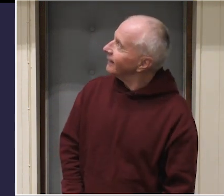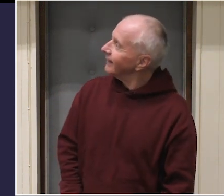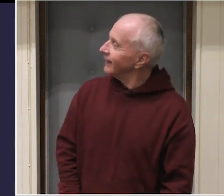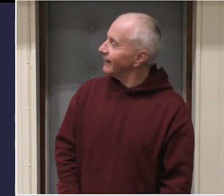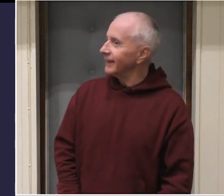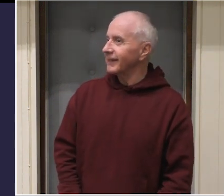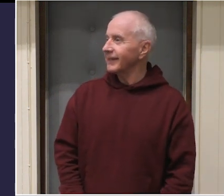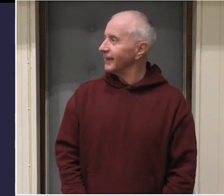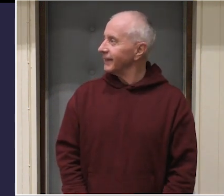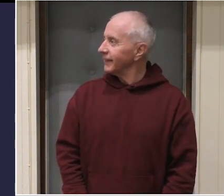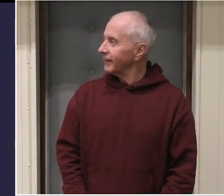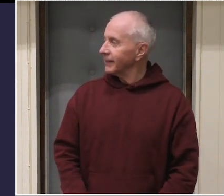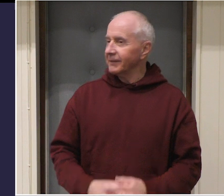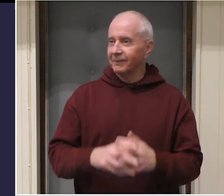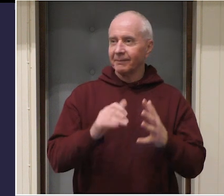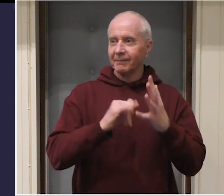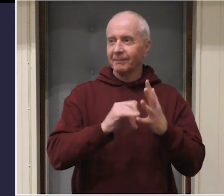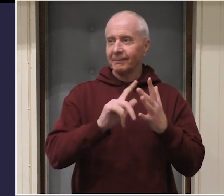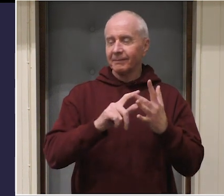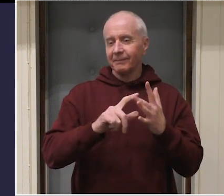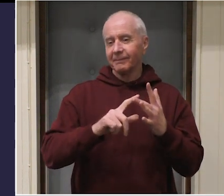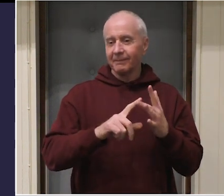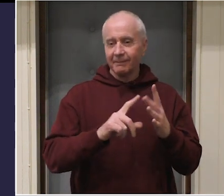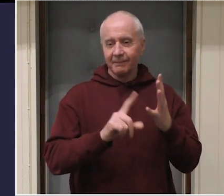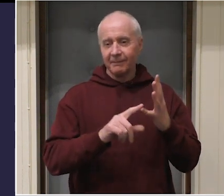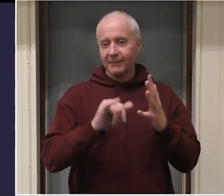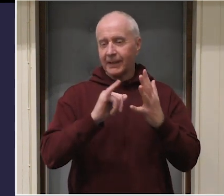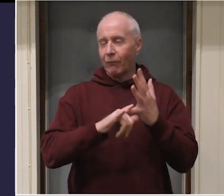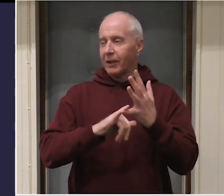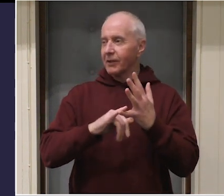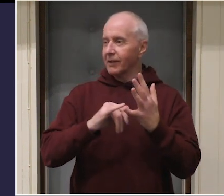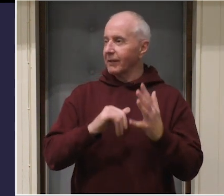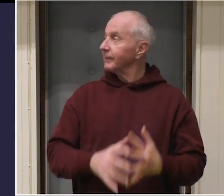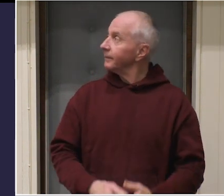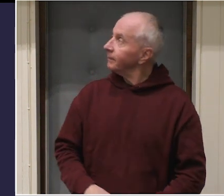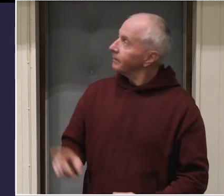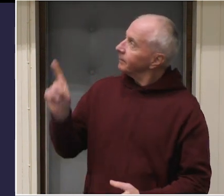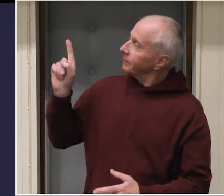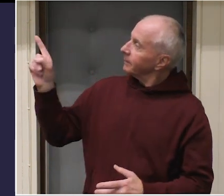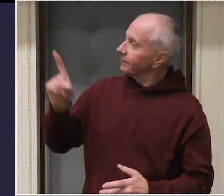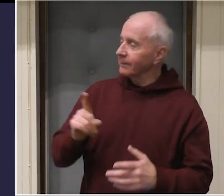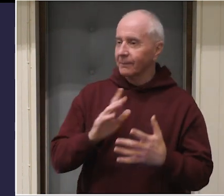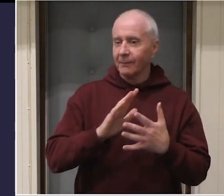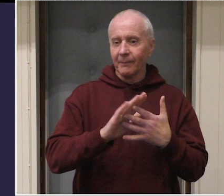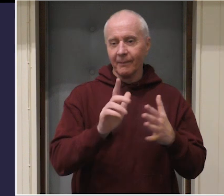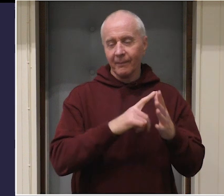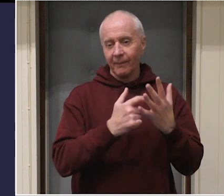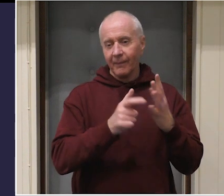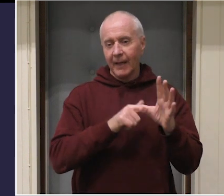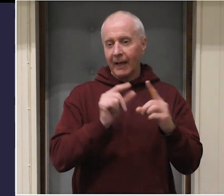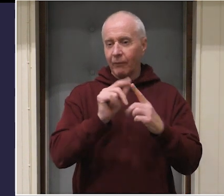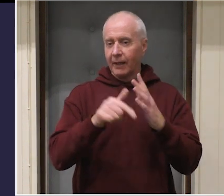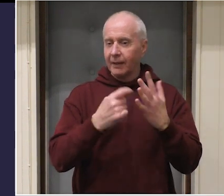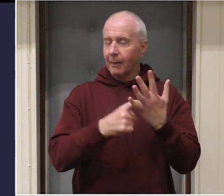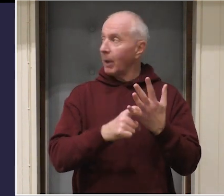Yes. Is it serious? It is serious. Well done. The image on the right is from the Harry Potter fan zone. The image